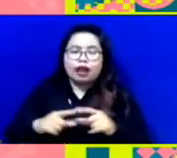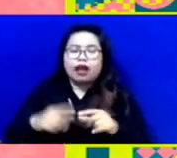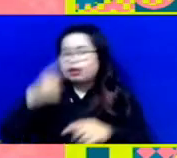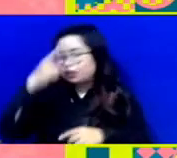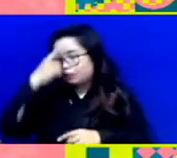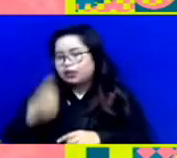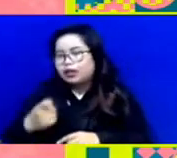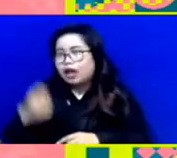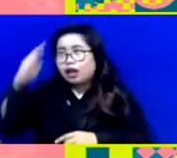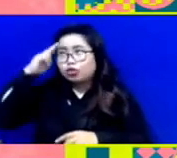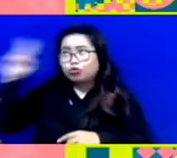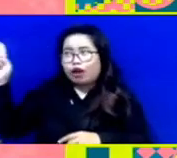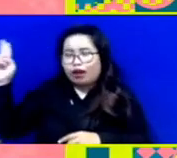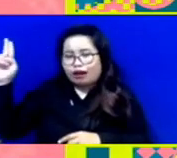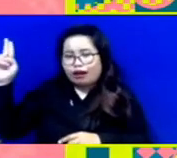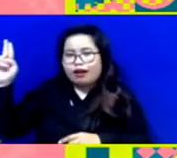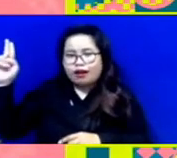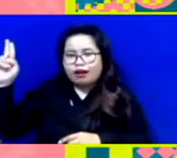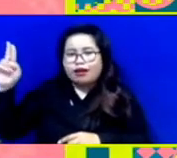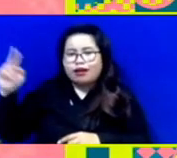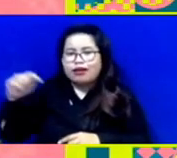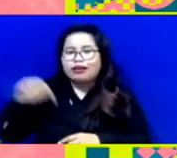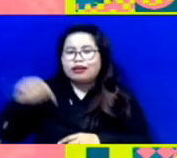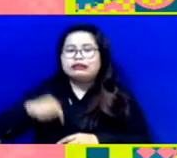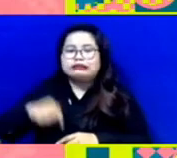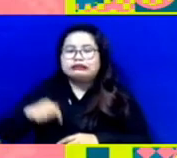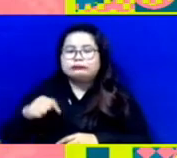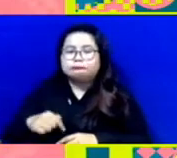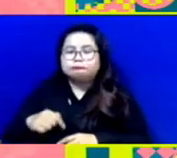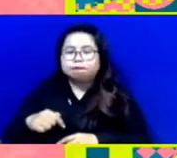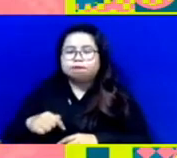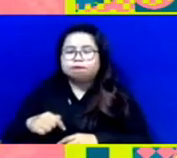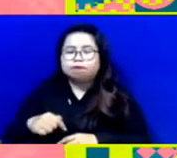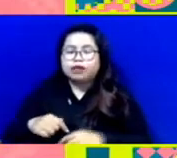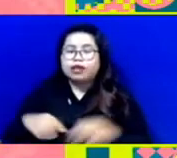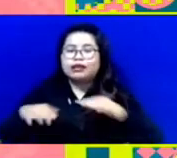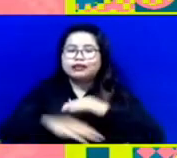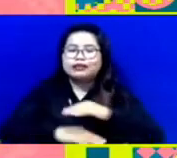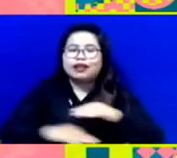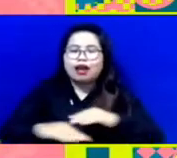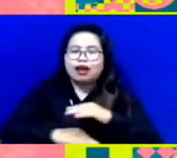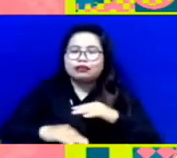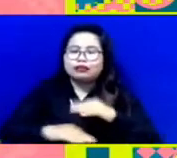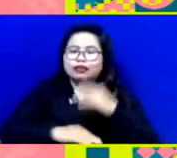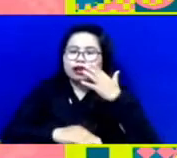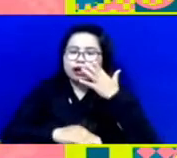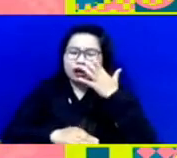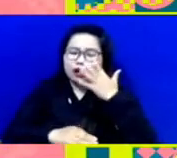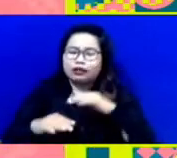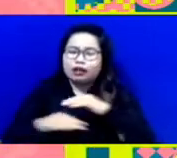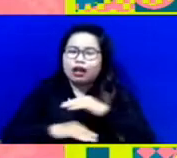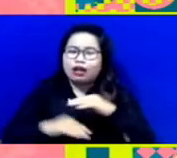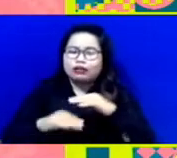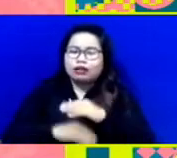the platform for religious liberty, the platform of religious liberty. And